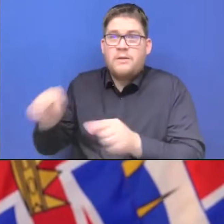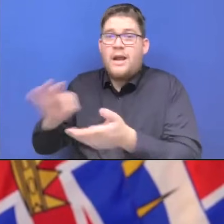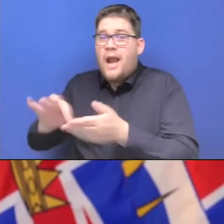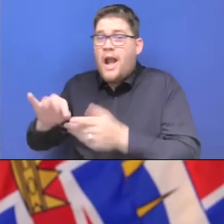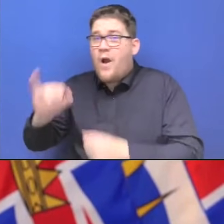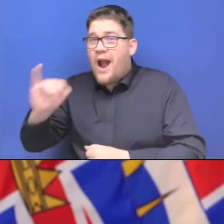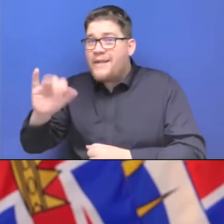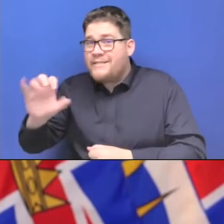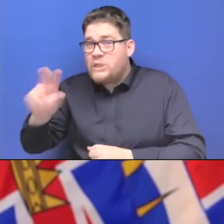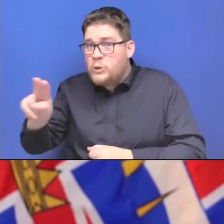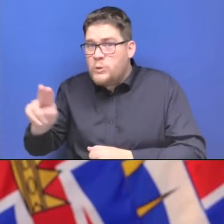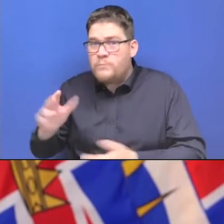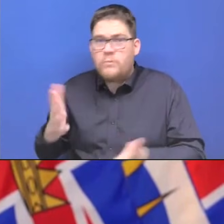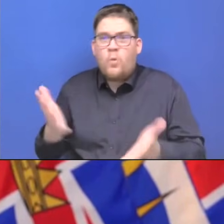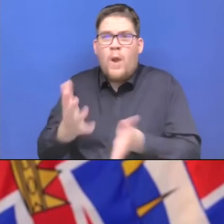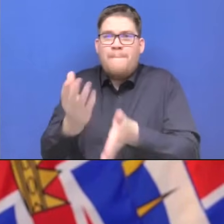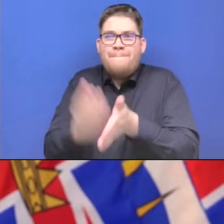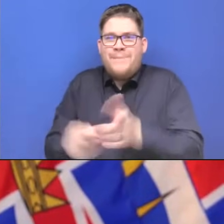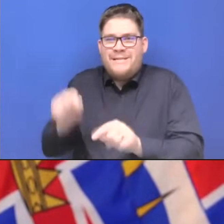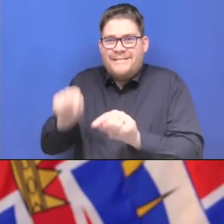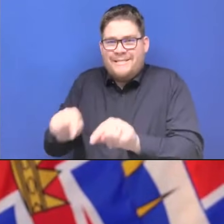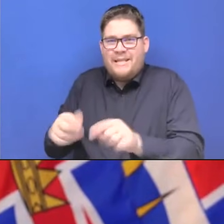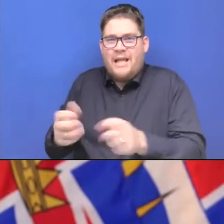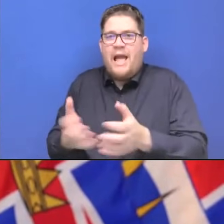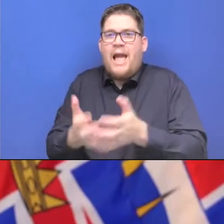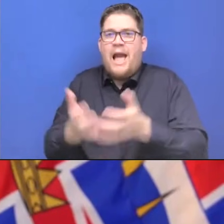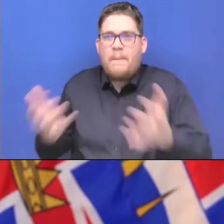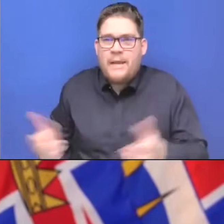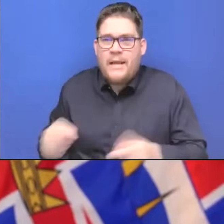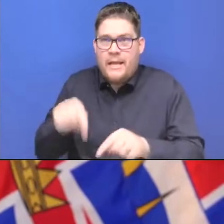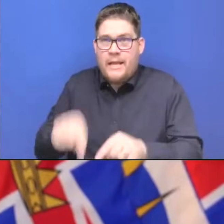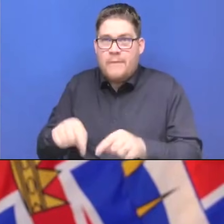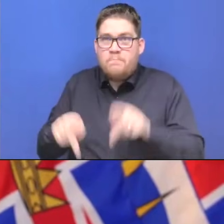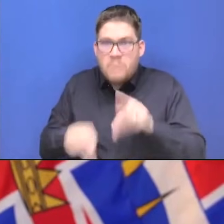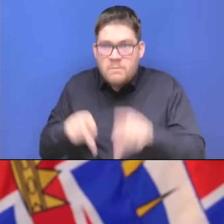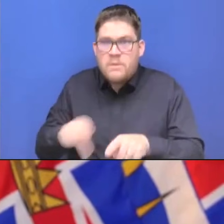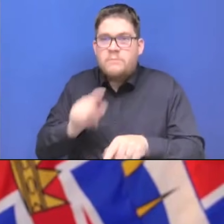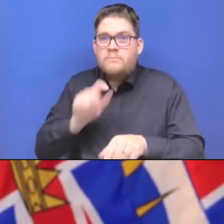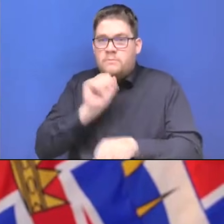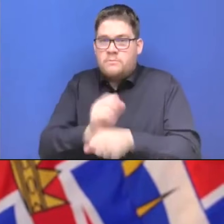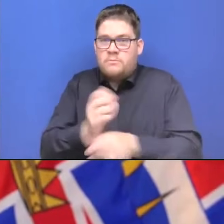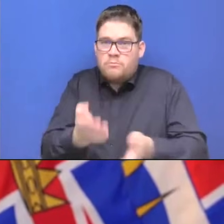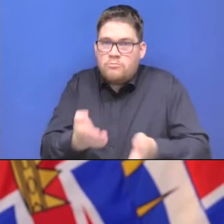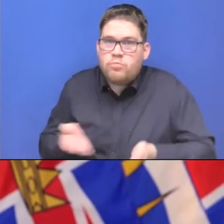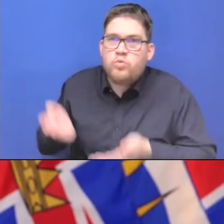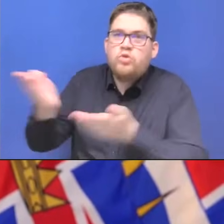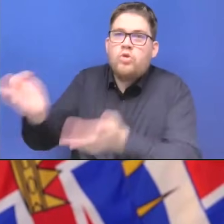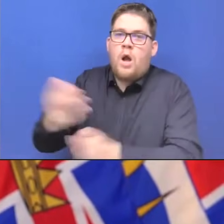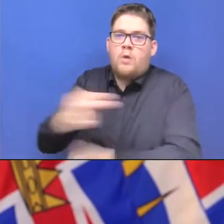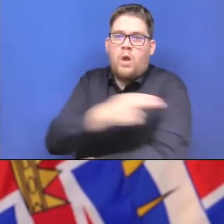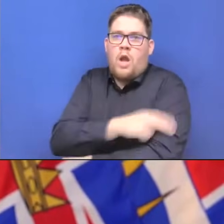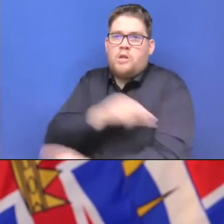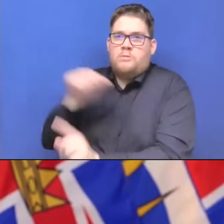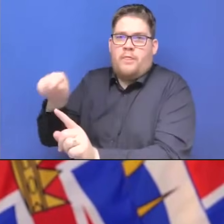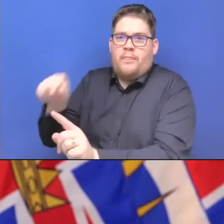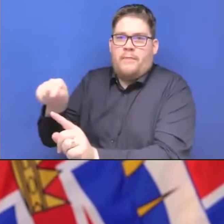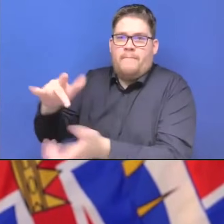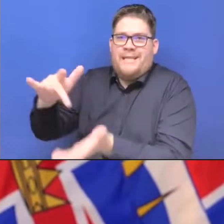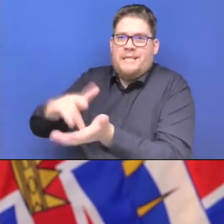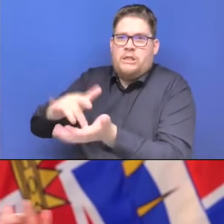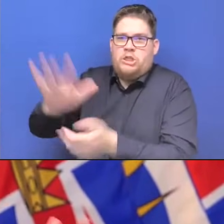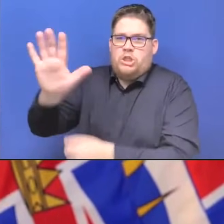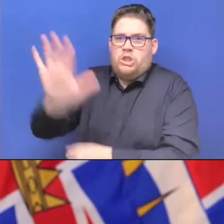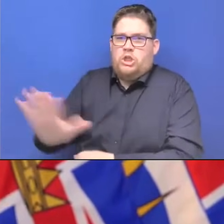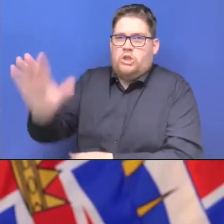didn't have is the number of people who were hospitalized, who were cases in interior health. So we've